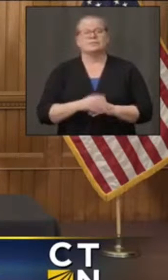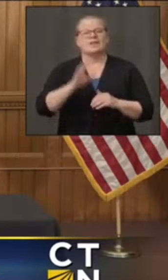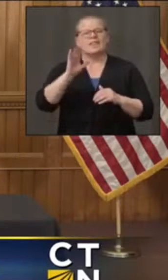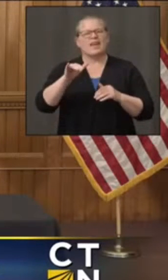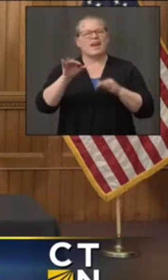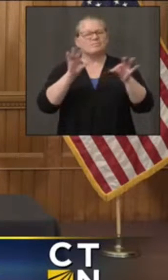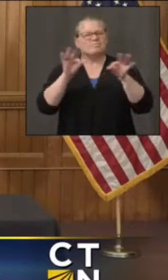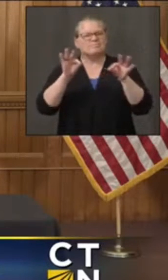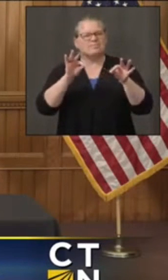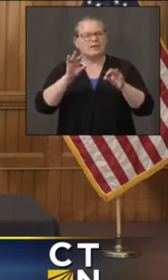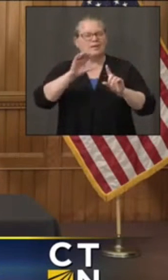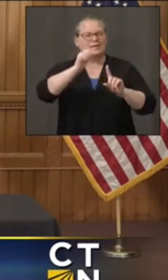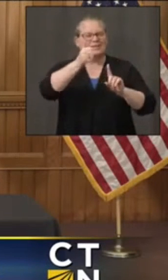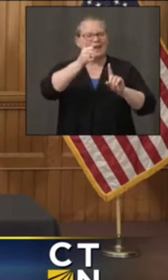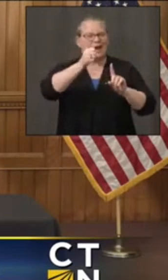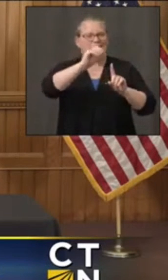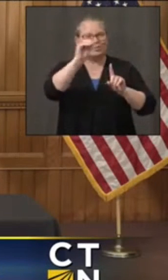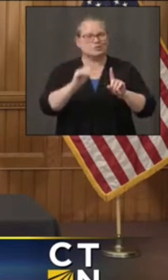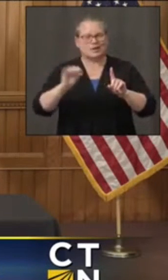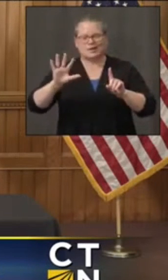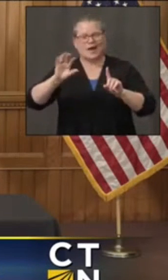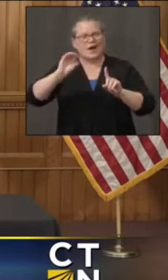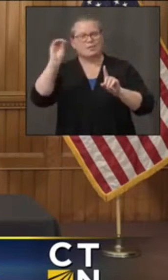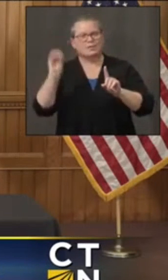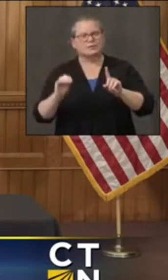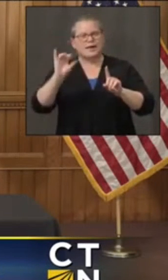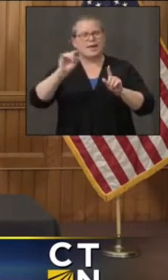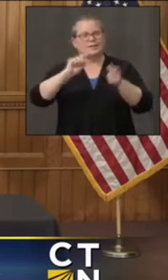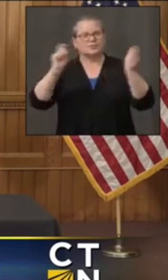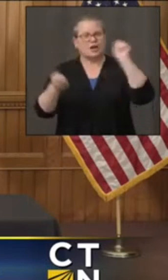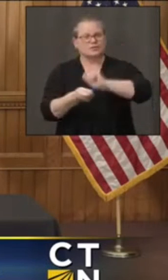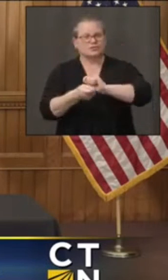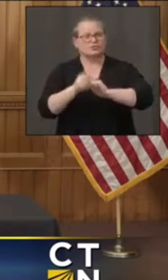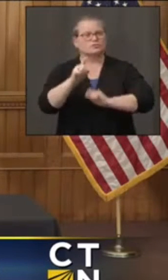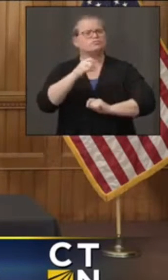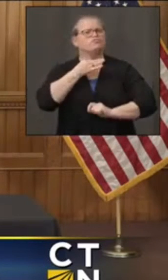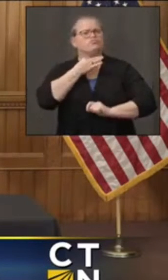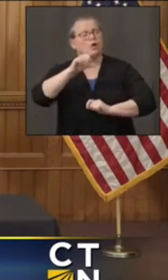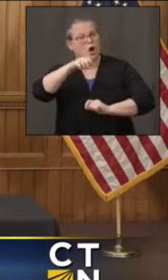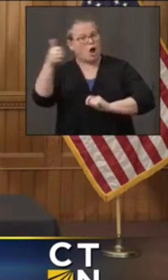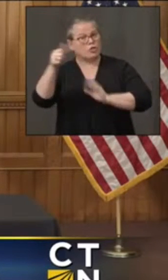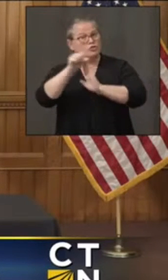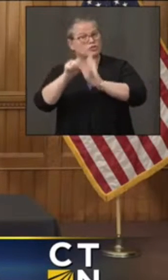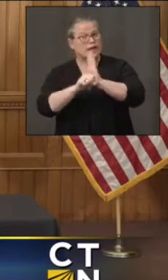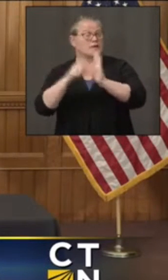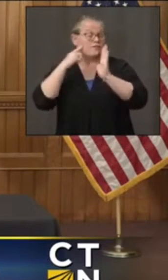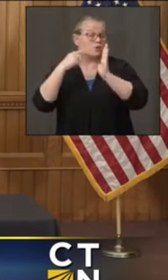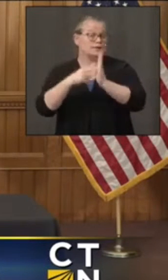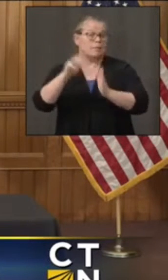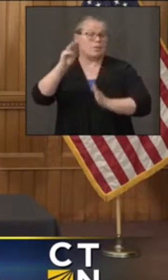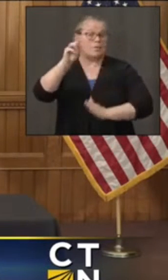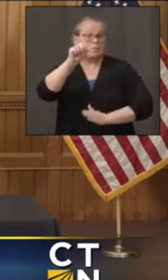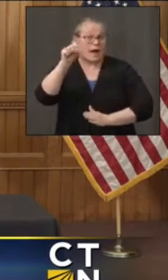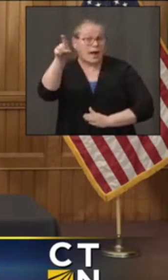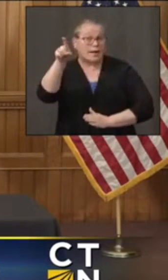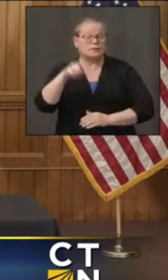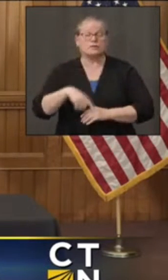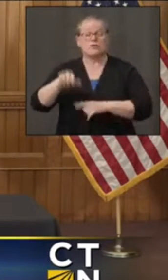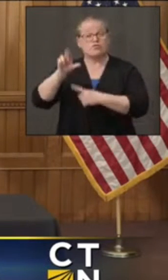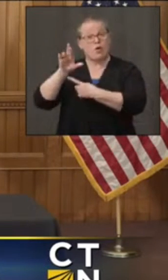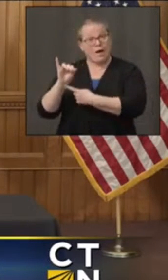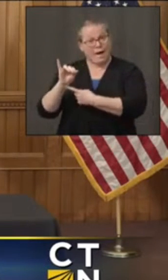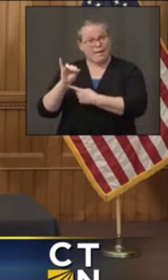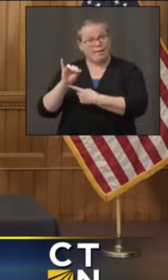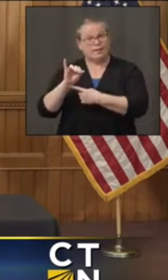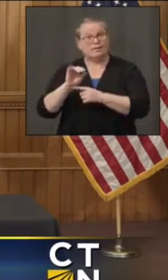5, are the other states like Massachusetts and Rhode Island and some of the other New England states,